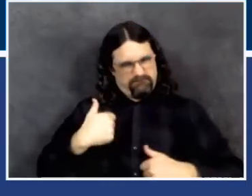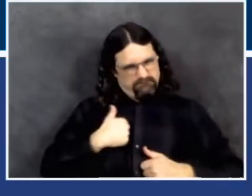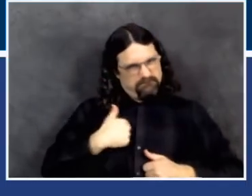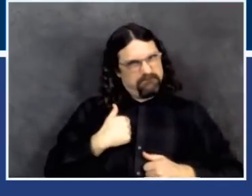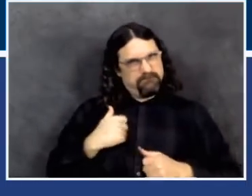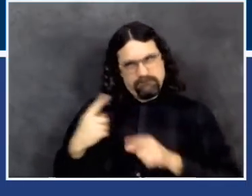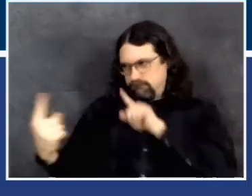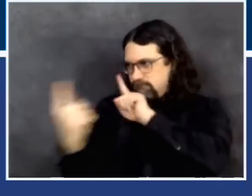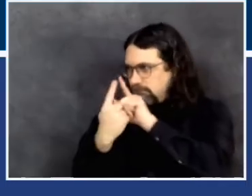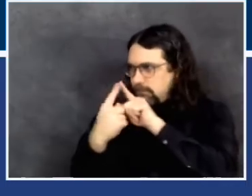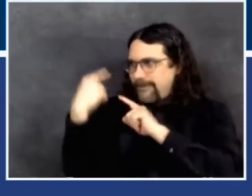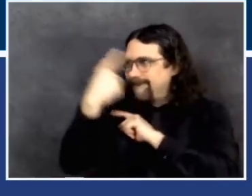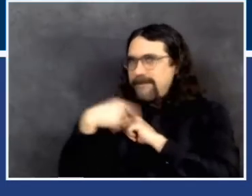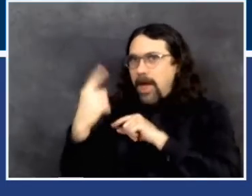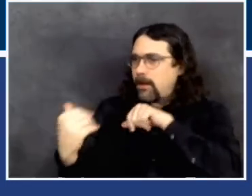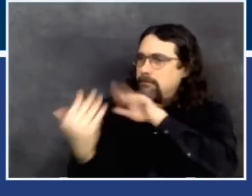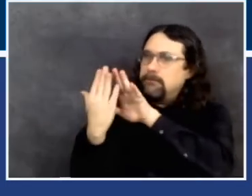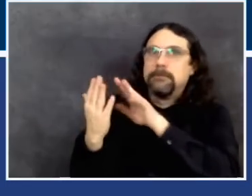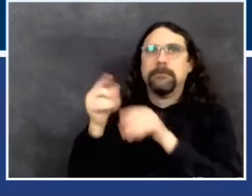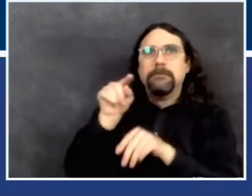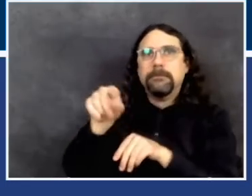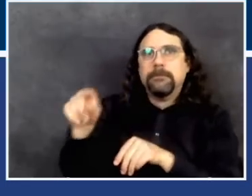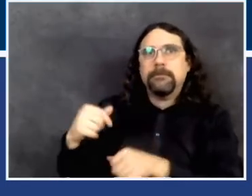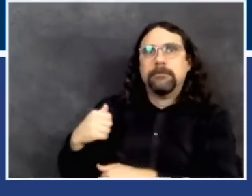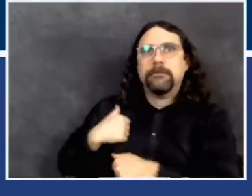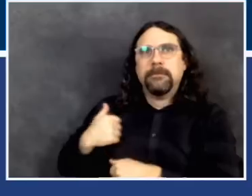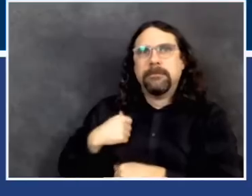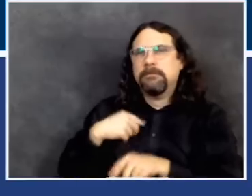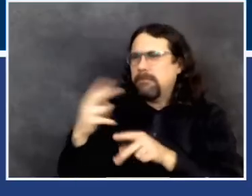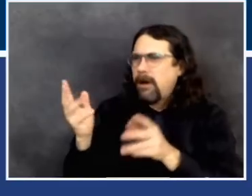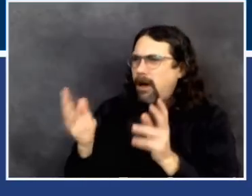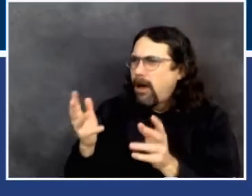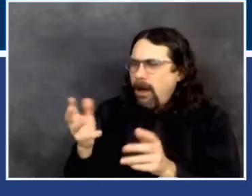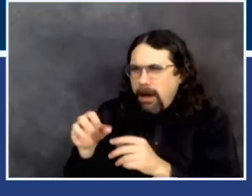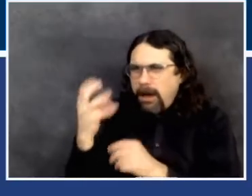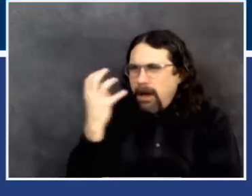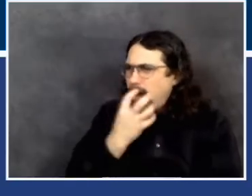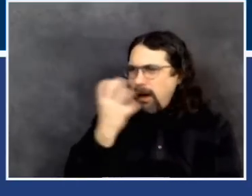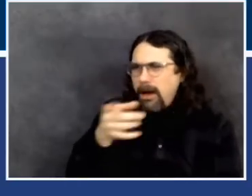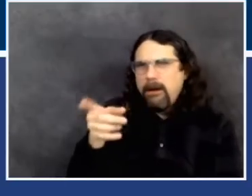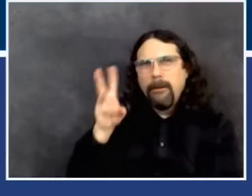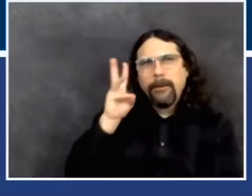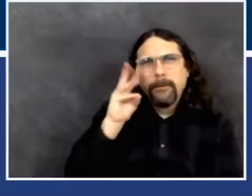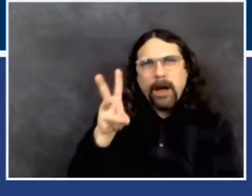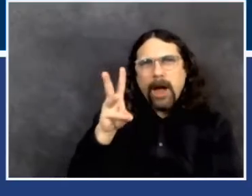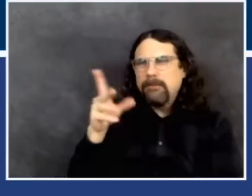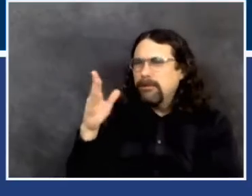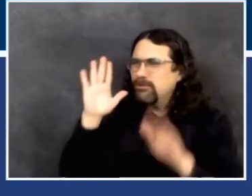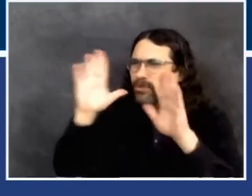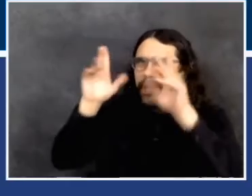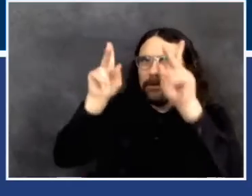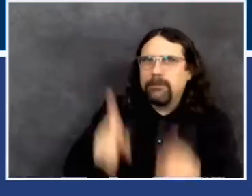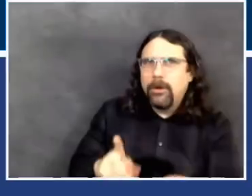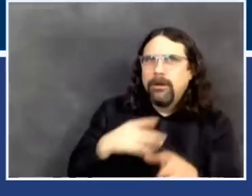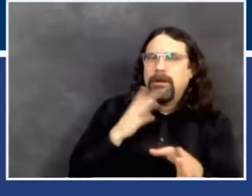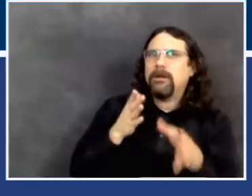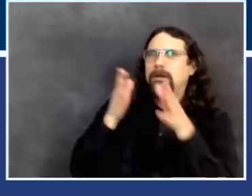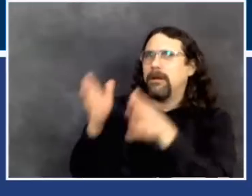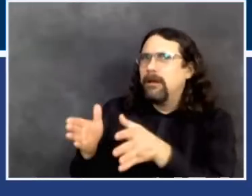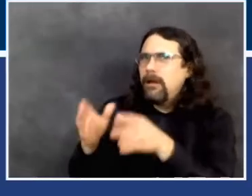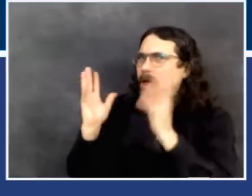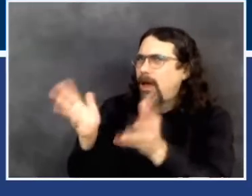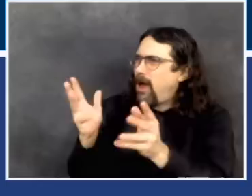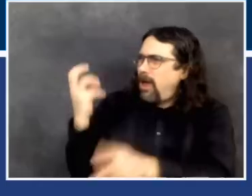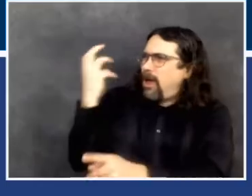single one of them. When I get a chance to thank them on behalf of all 8.6 New Yorkers, it moves me. It's one of the best examples of